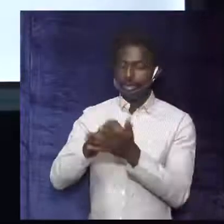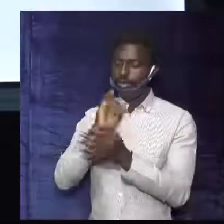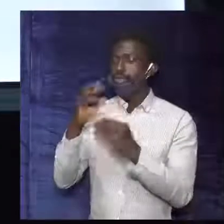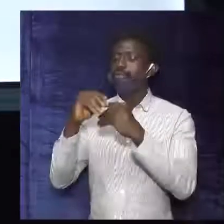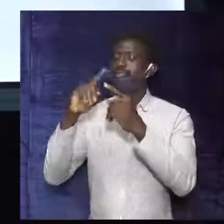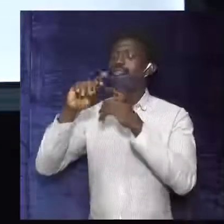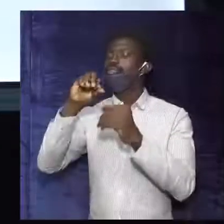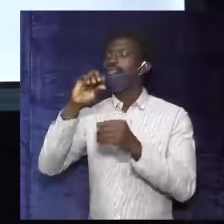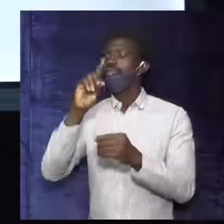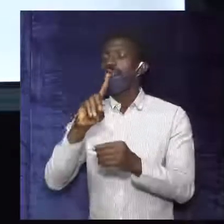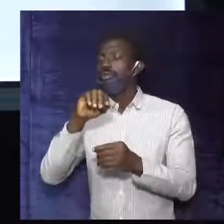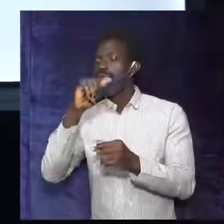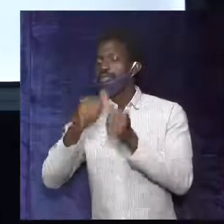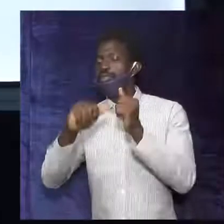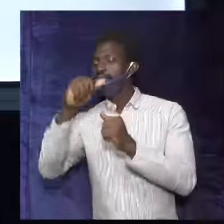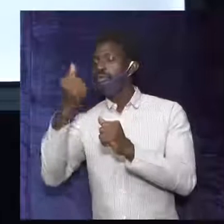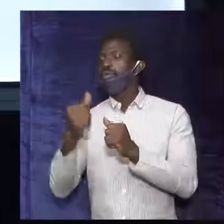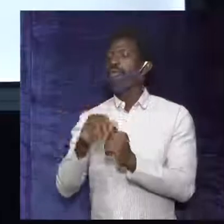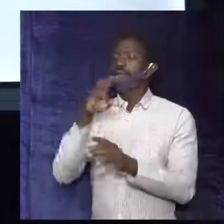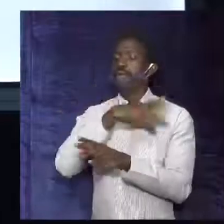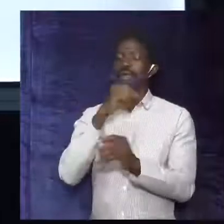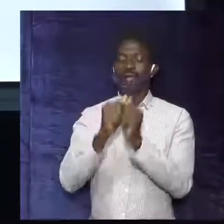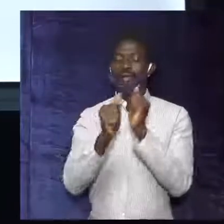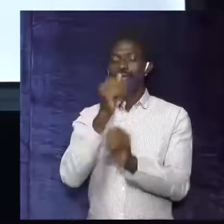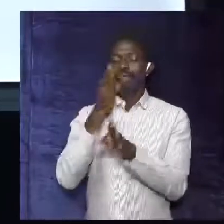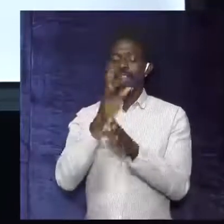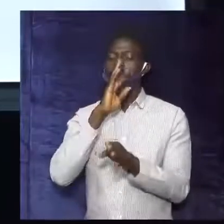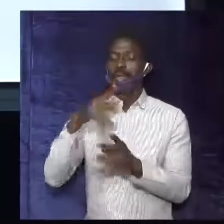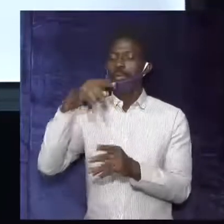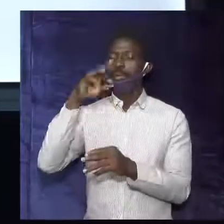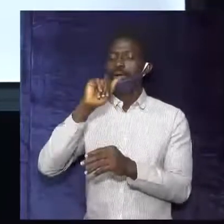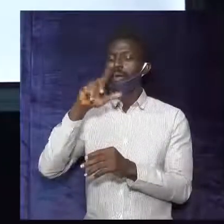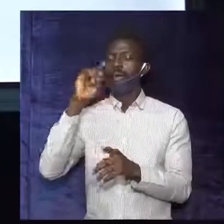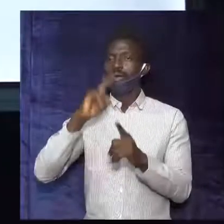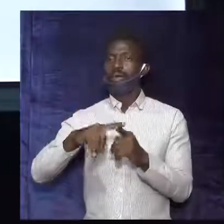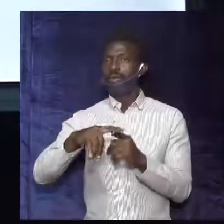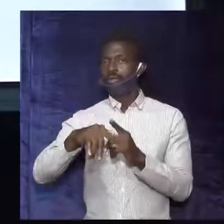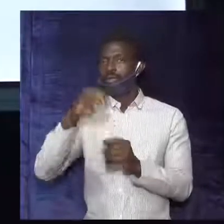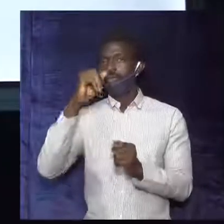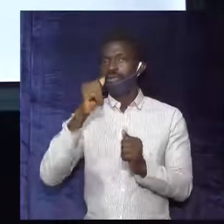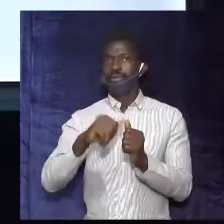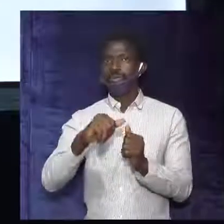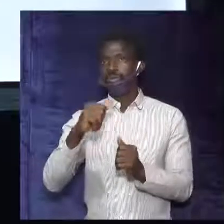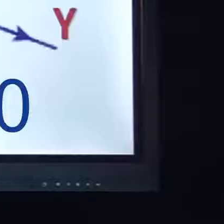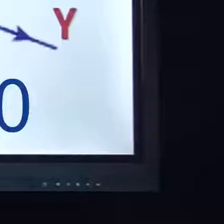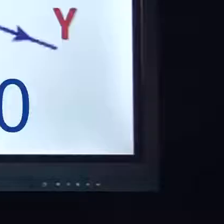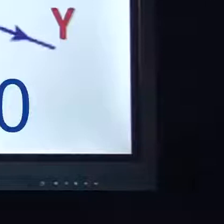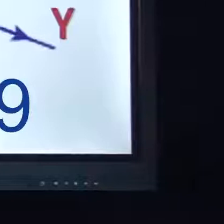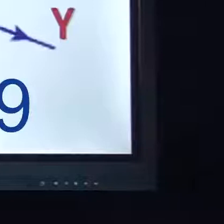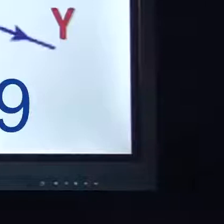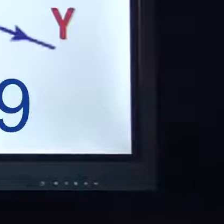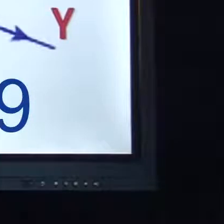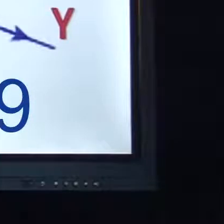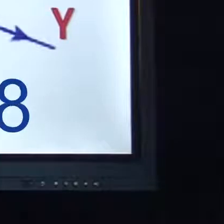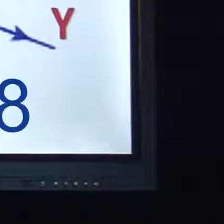opposite to each other. You will also tell me which lines are parallel to each other. You have 30 seconds to do that.